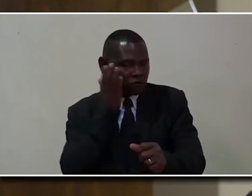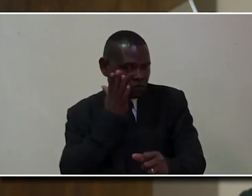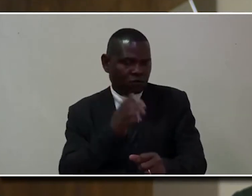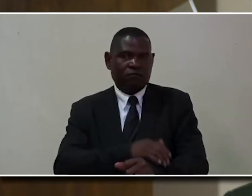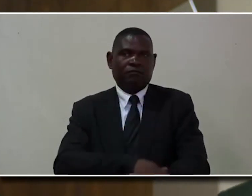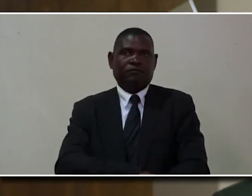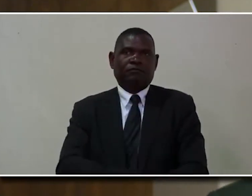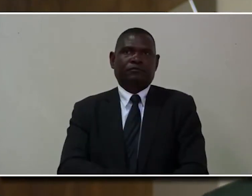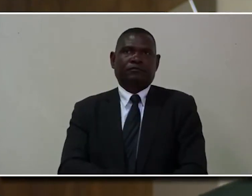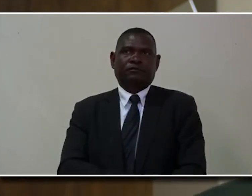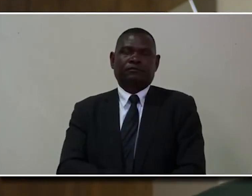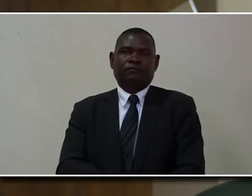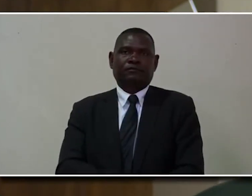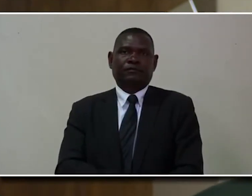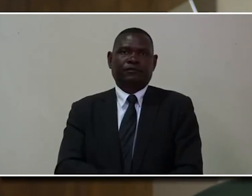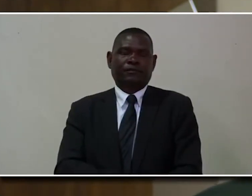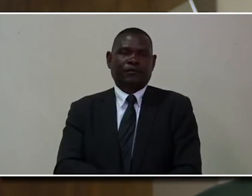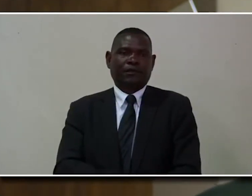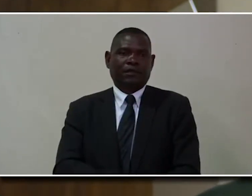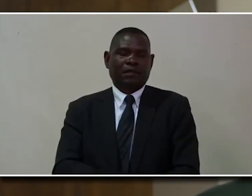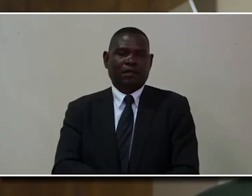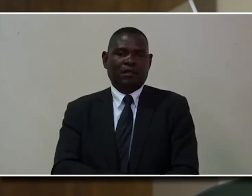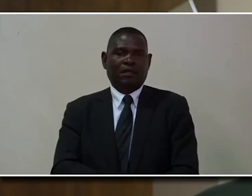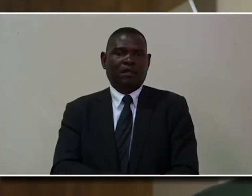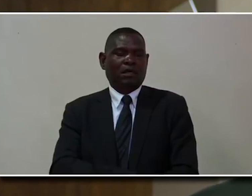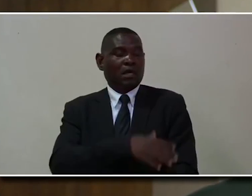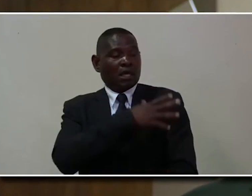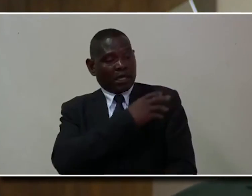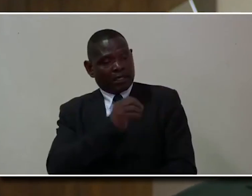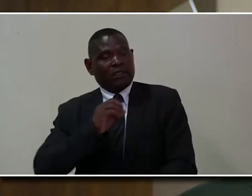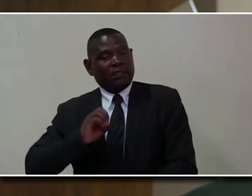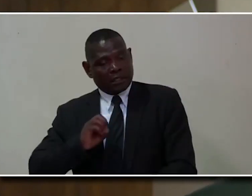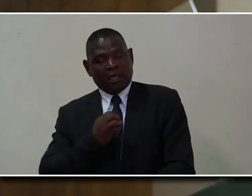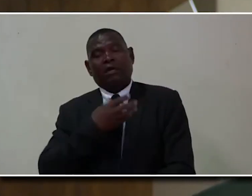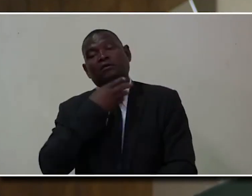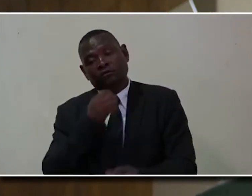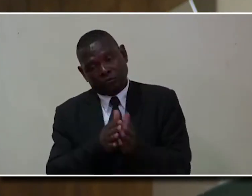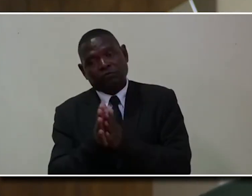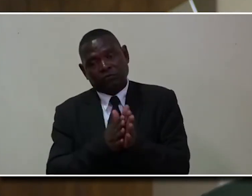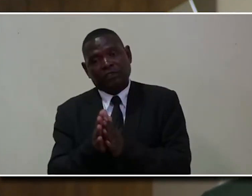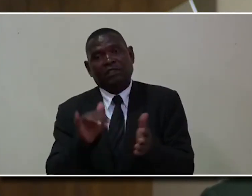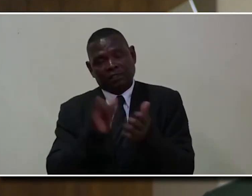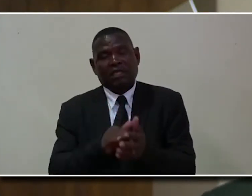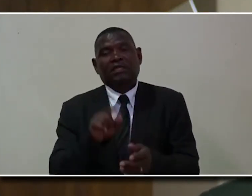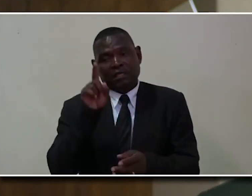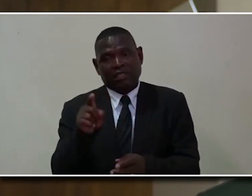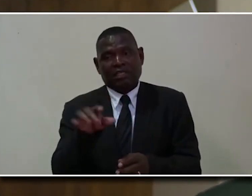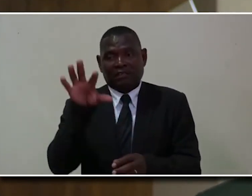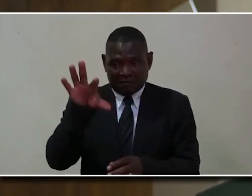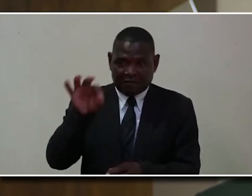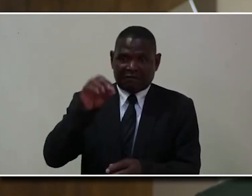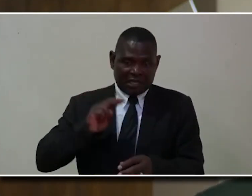so kuzatitengera kumudzi. And our desire is that when he comes, he can find us ready. Chirakola kocha tundicha kuti pomwe